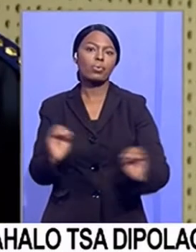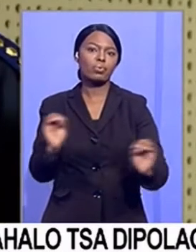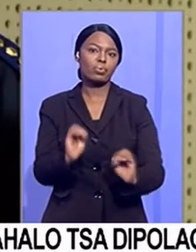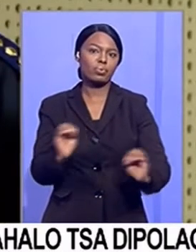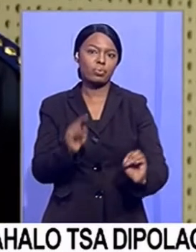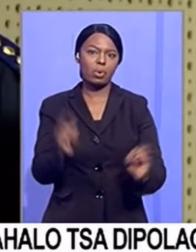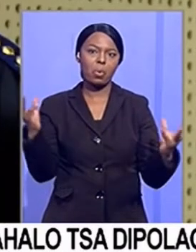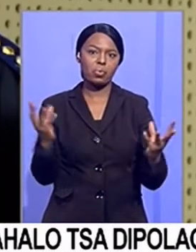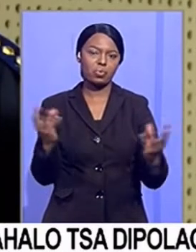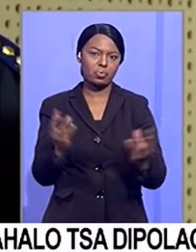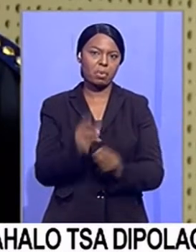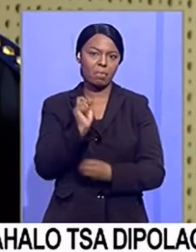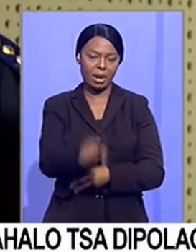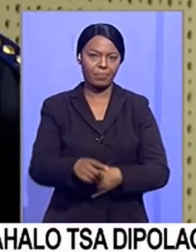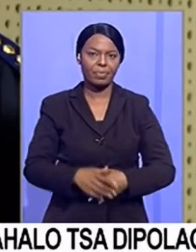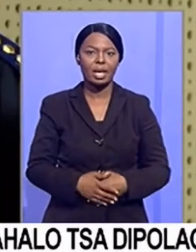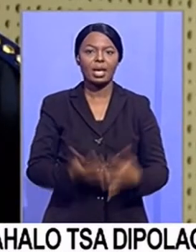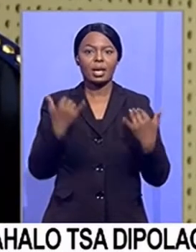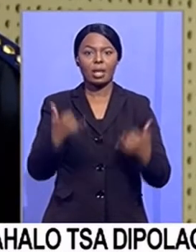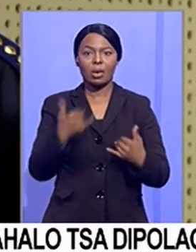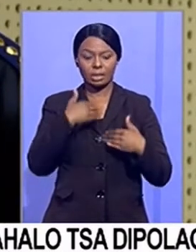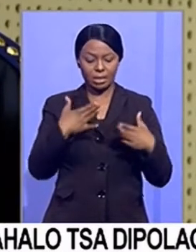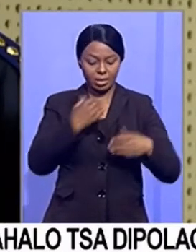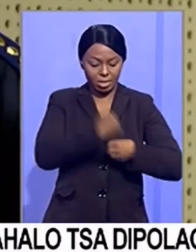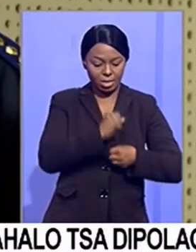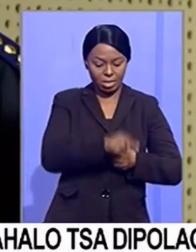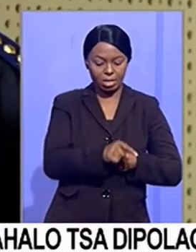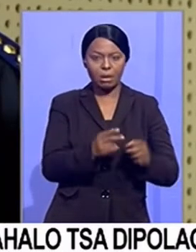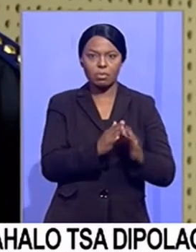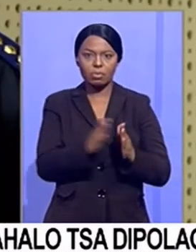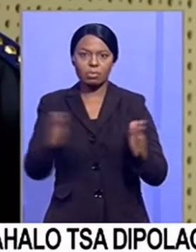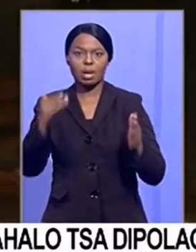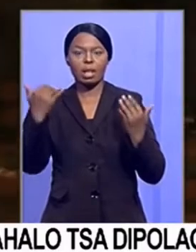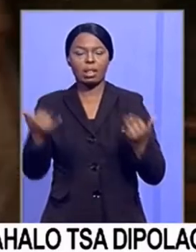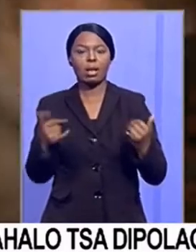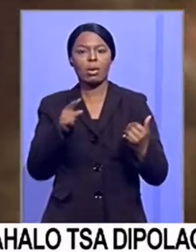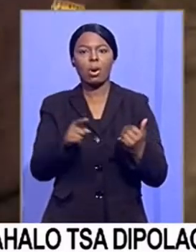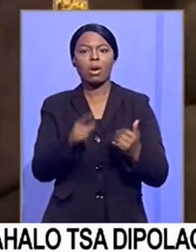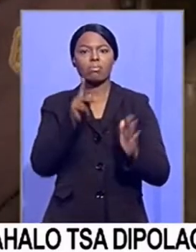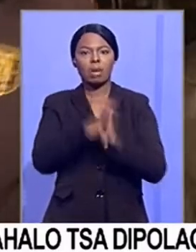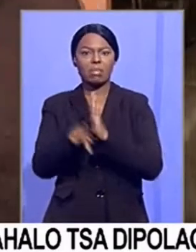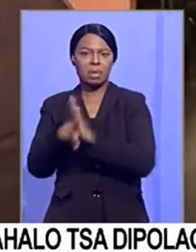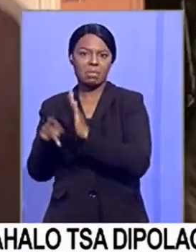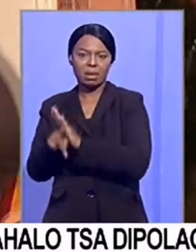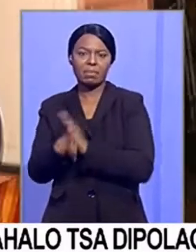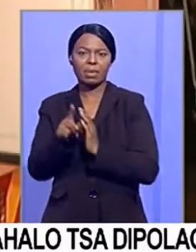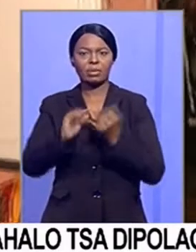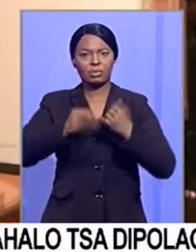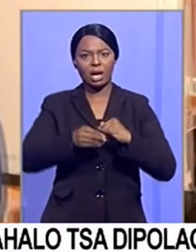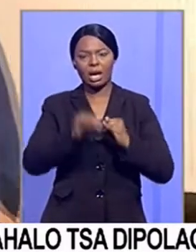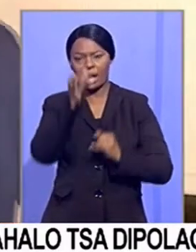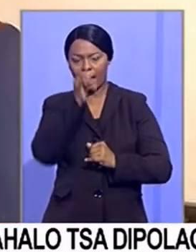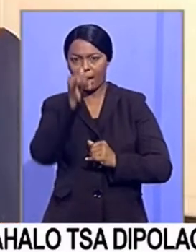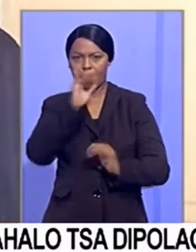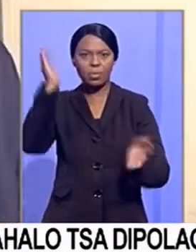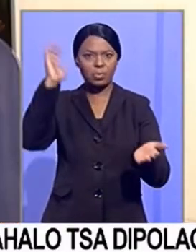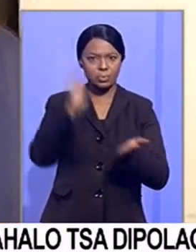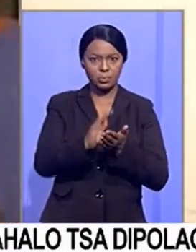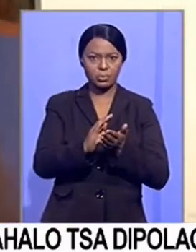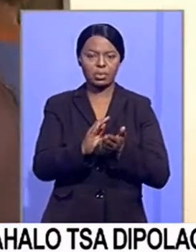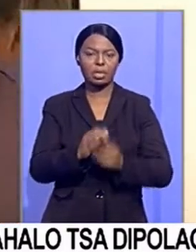ka moranang wa monongwaga ba simolotse lenaane la go lwantsha bosenyi le gore le tla ba ungwela mo nakong e sa fediseng